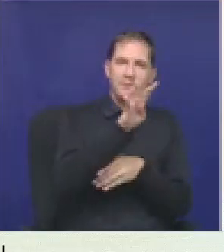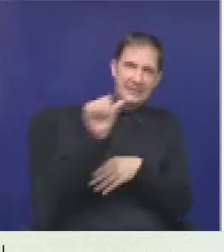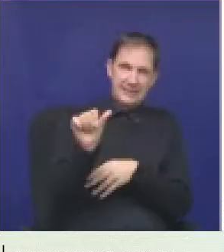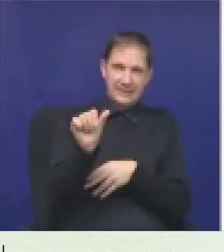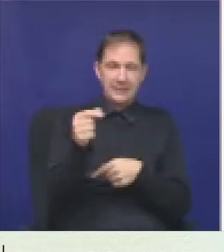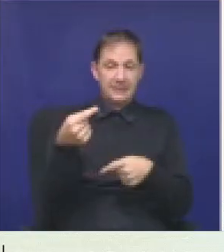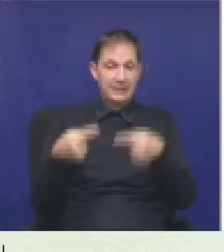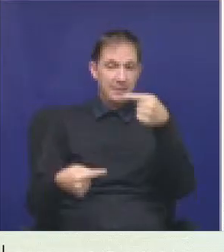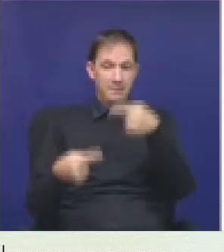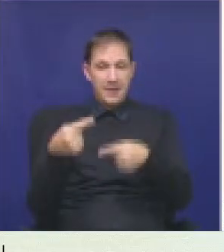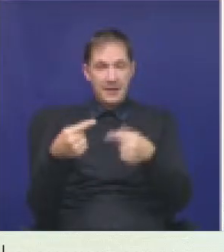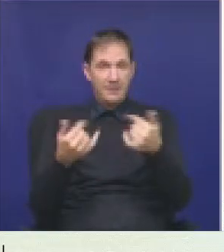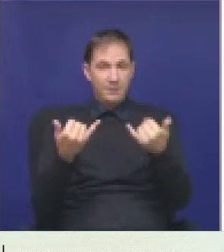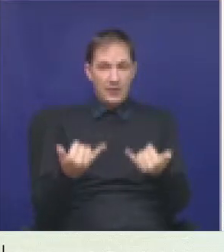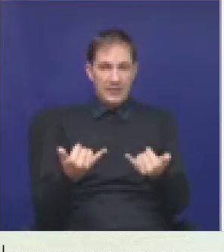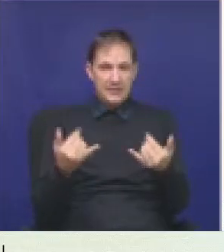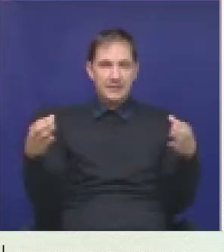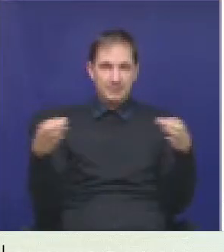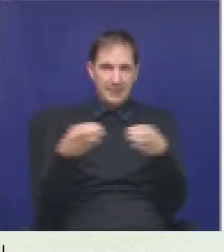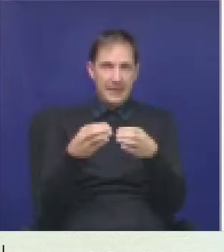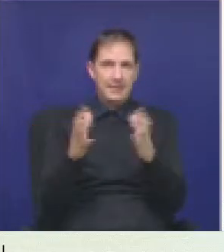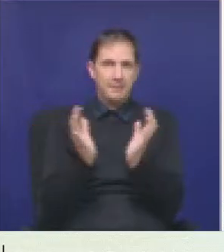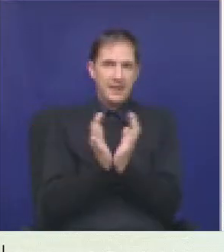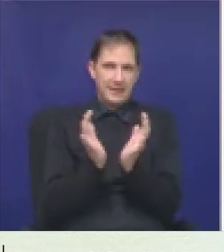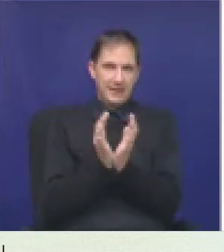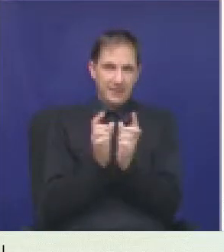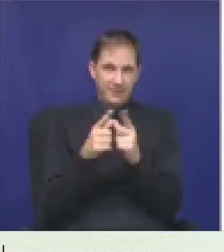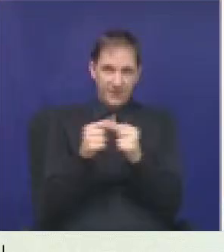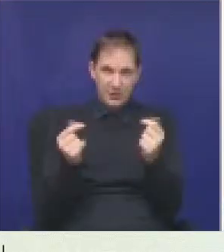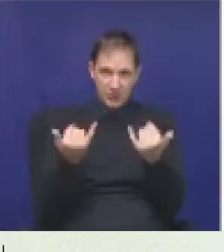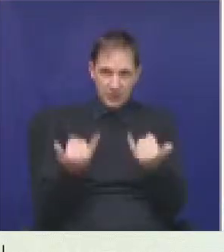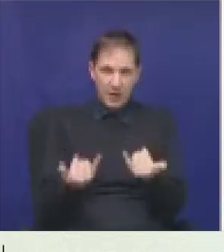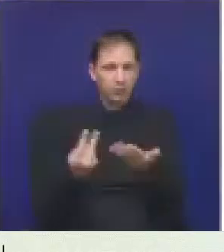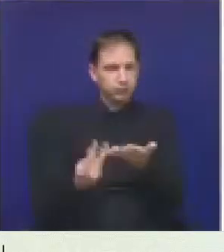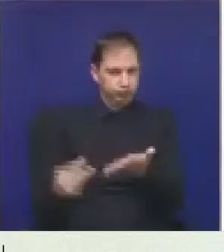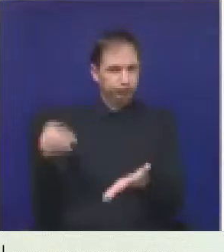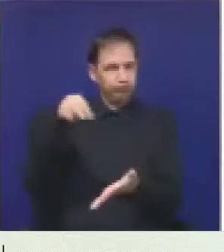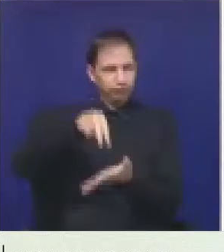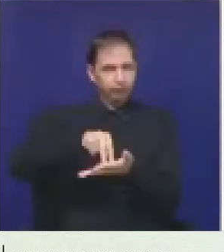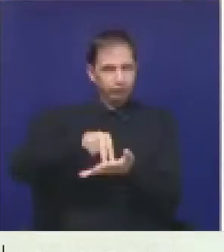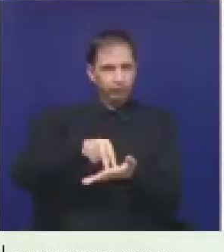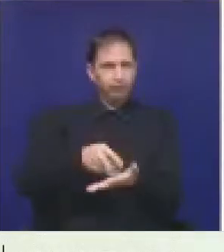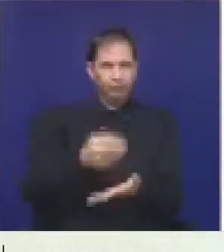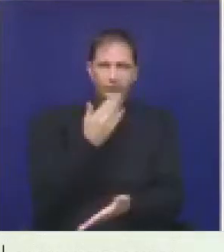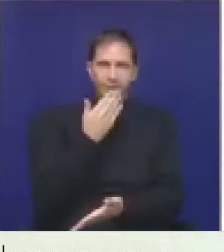the debate and the business of this mini plenary session. The mini plenary will now rise. Thank you.